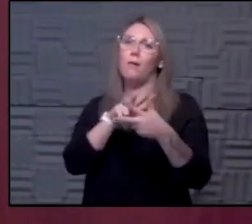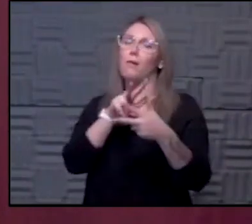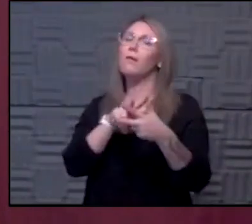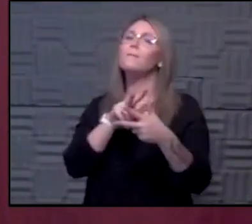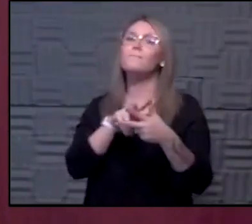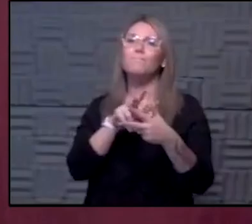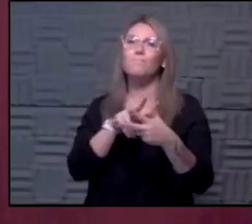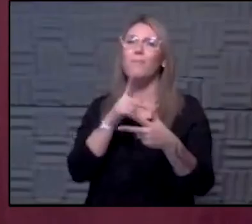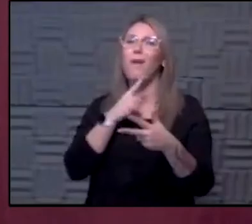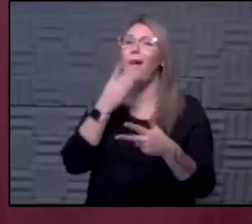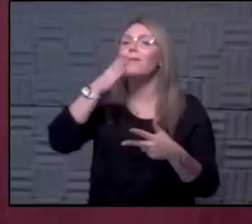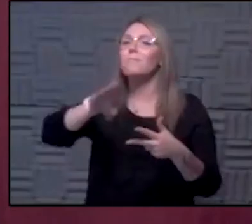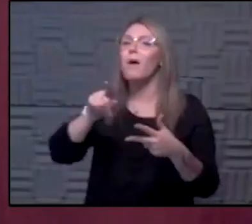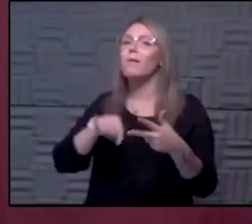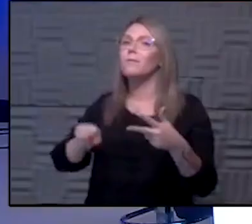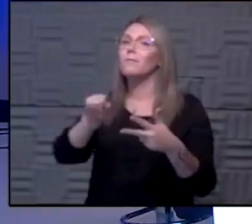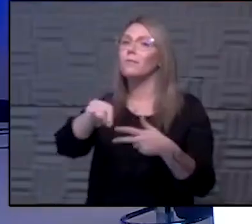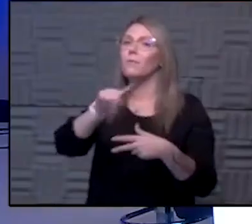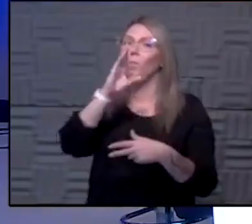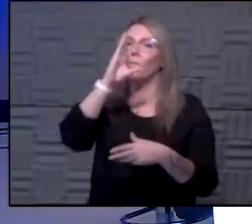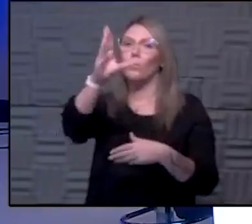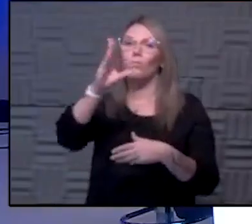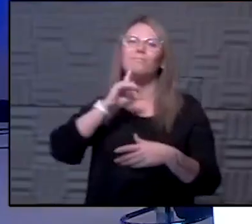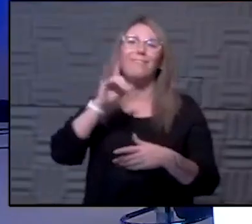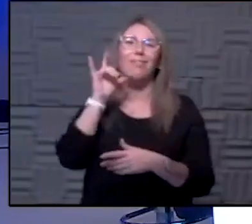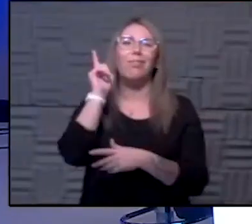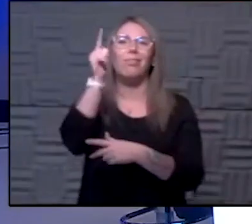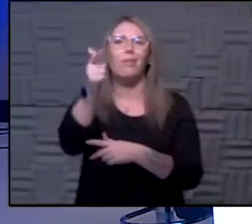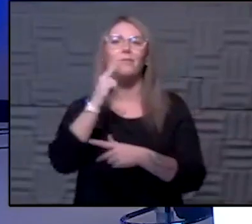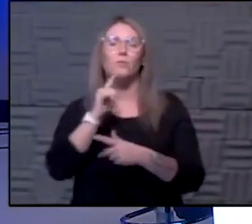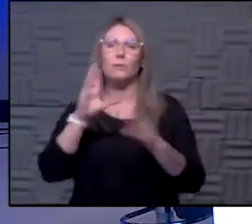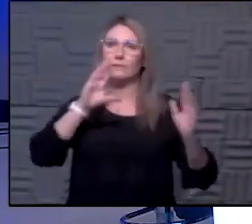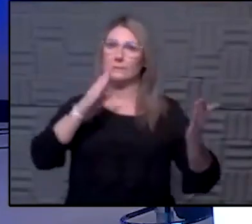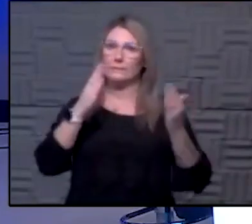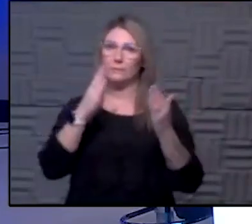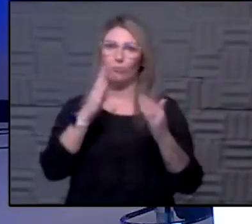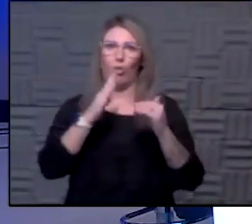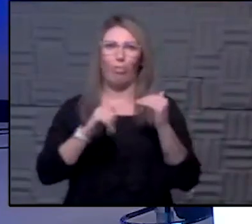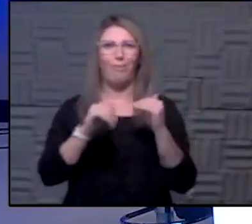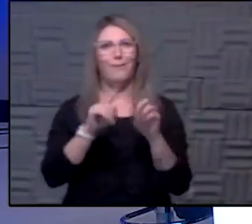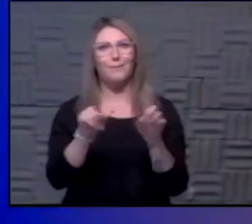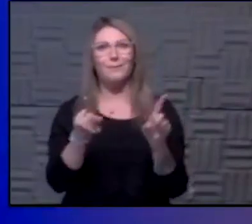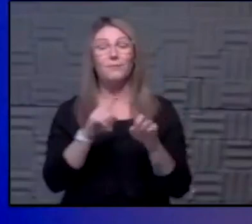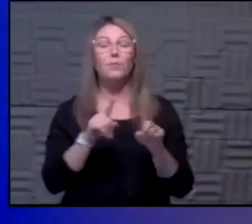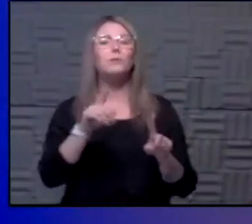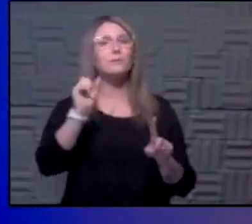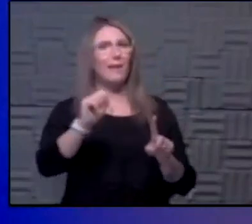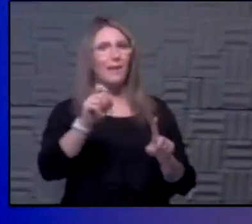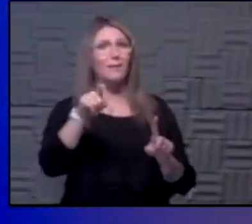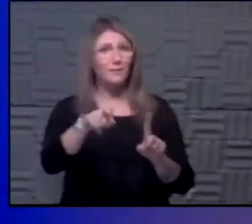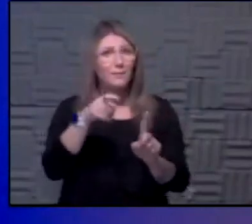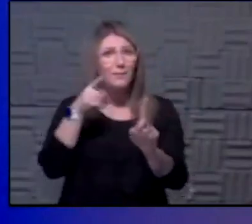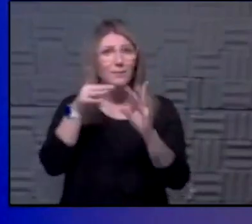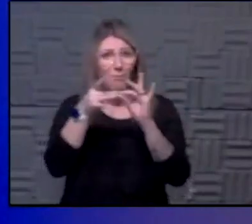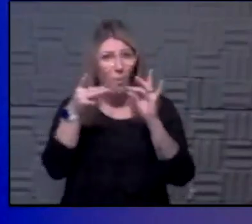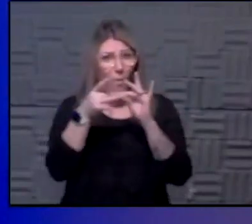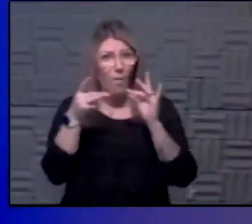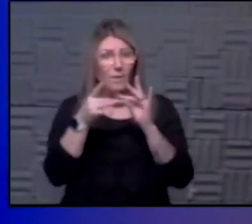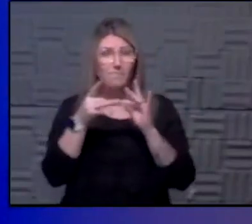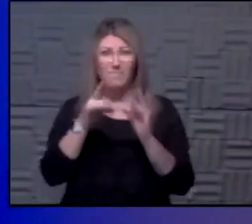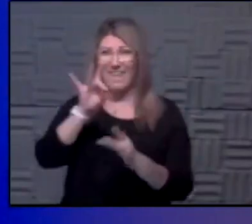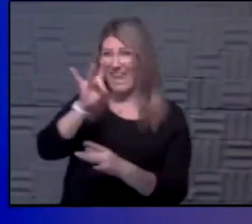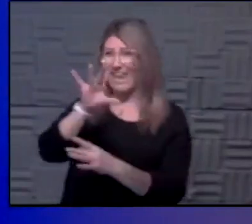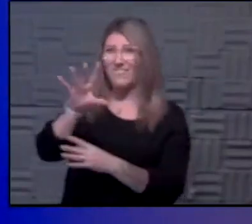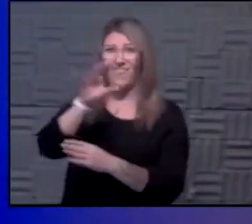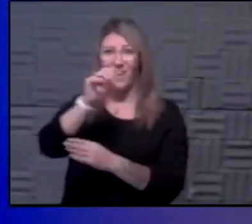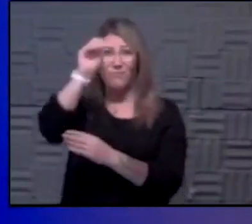to end up much more similar than they are different. What do you think? Yeah, I think so, and that's what we have to really point out. There is really 85% efficacy